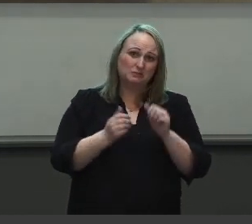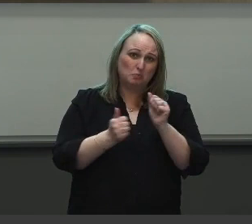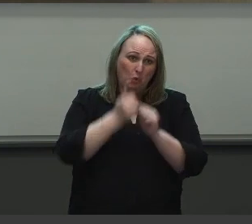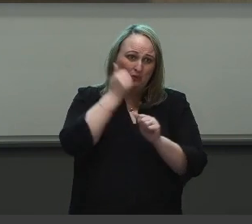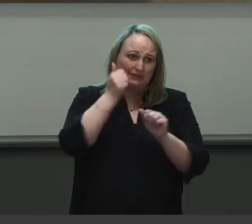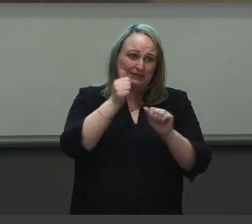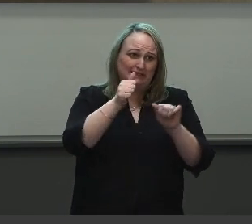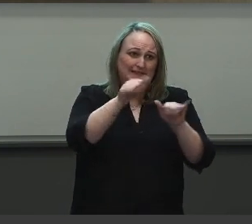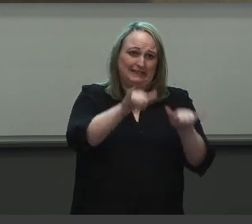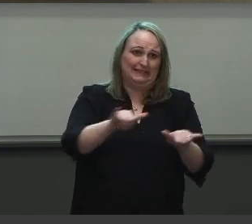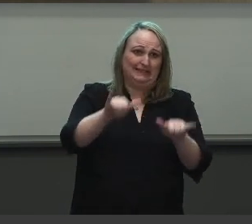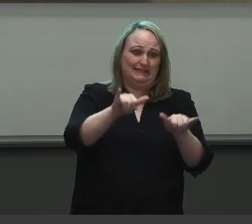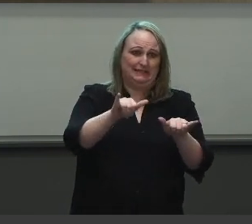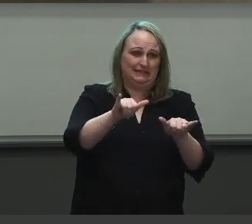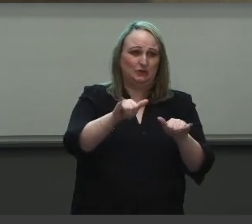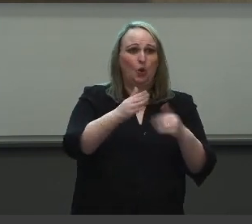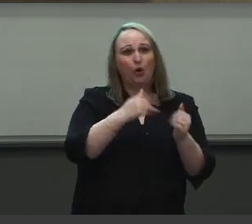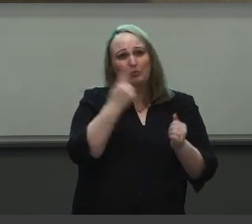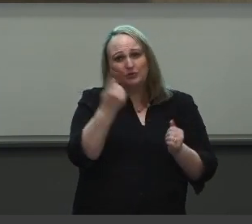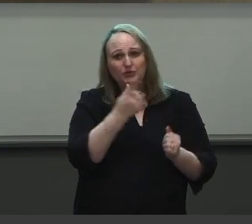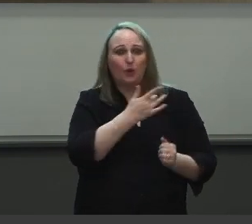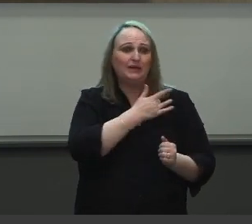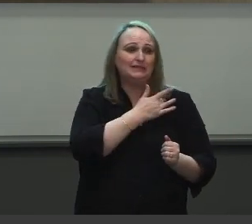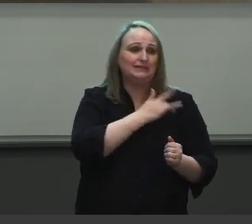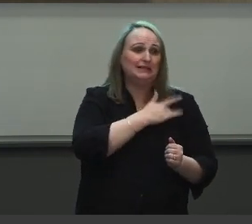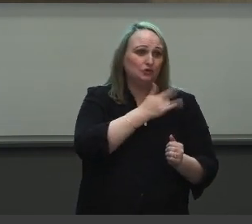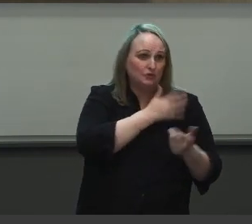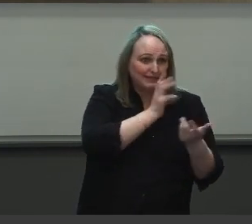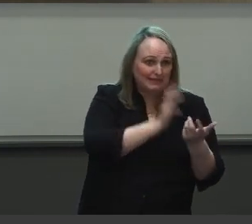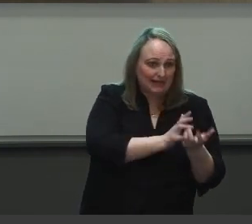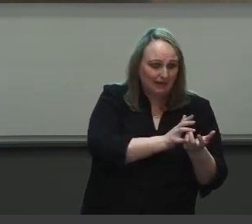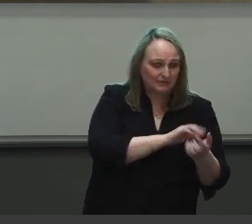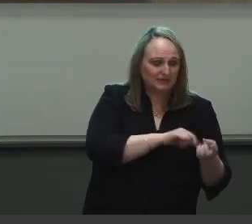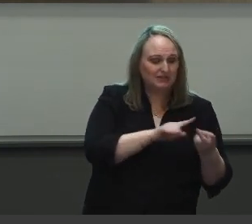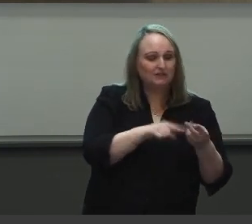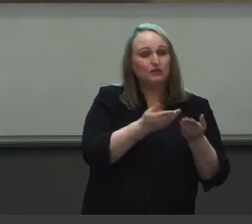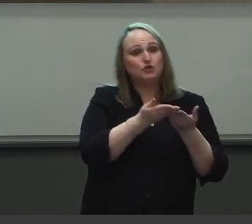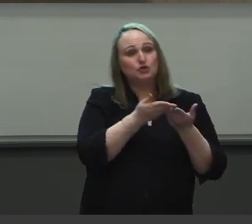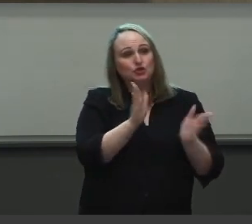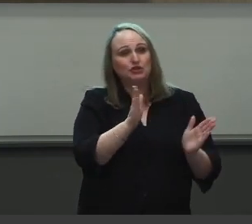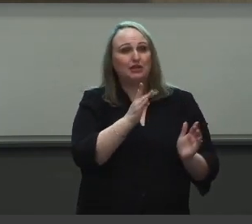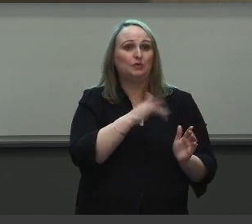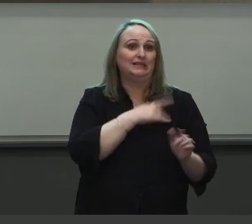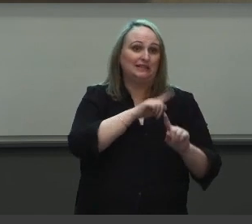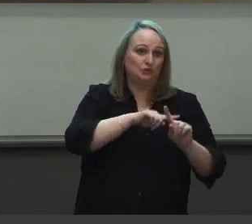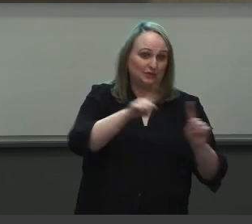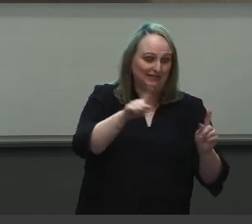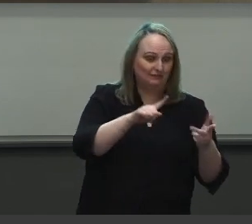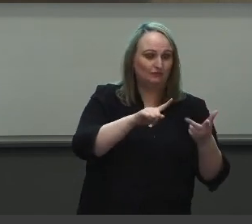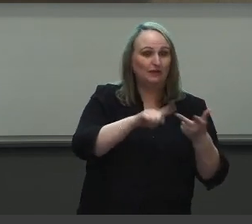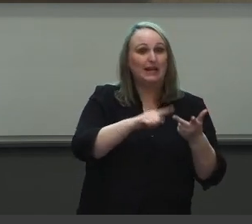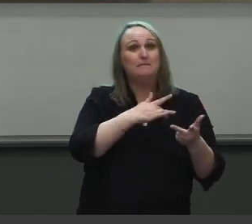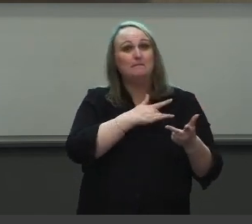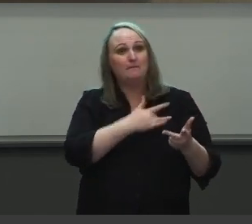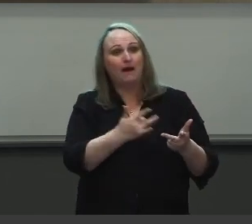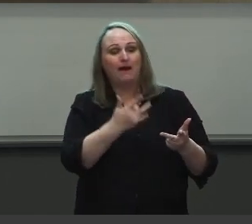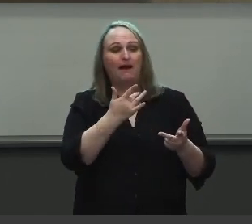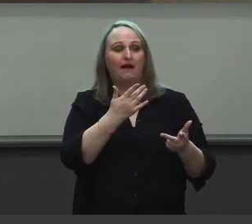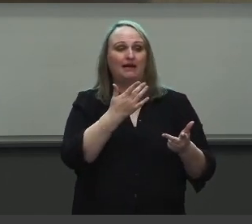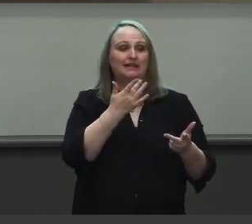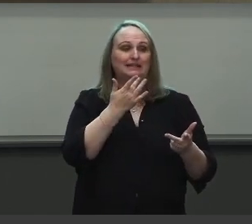There's usually always a sensory adaptive. There's always a generalized sensory difference. And there's usually a taste and smell